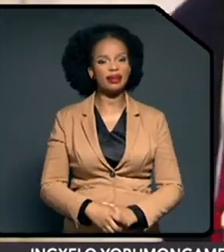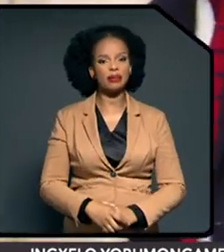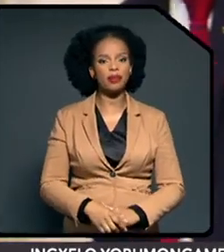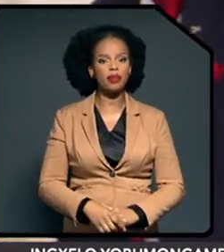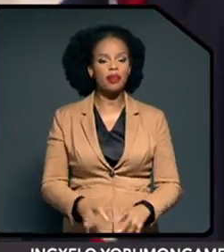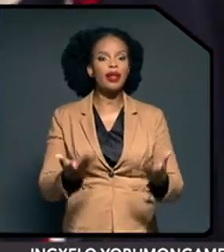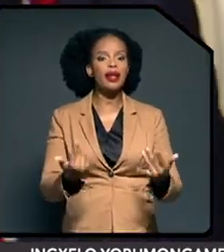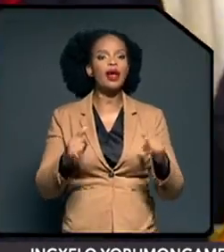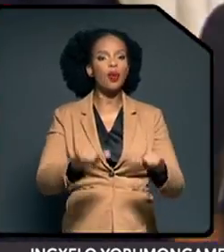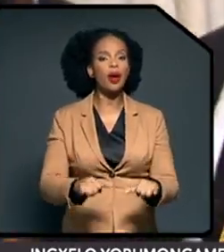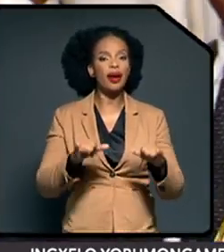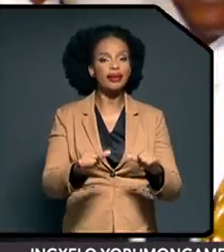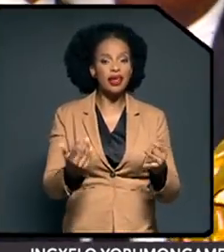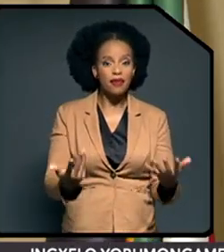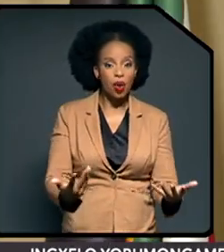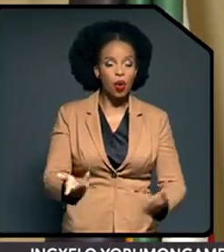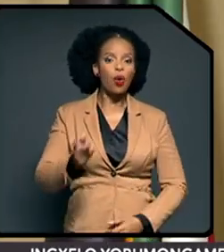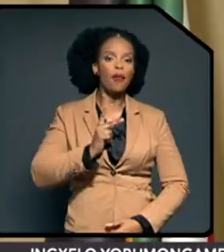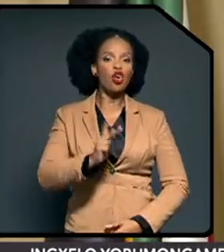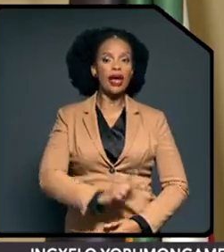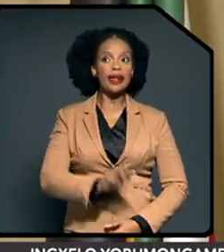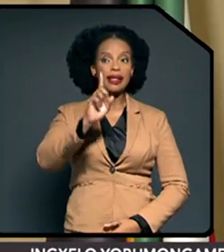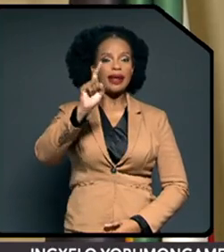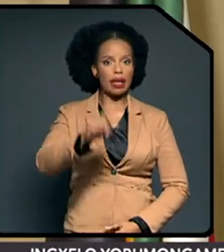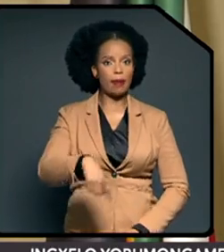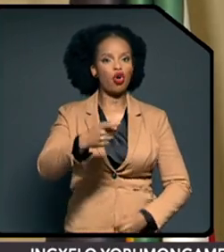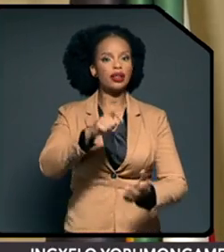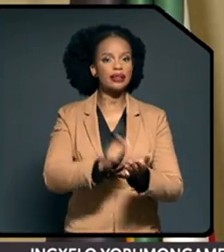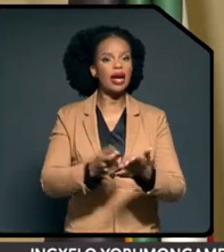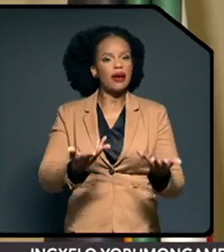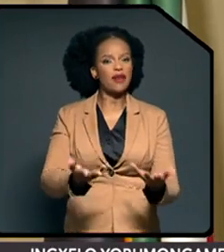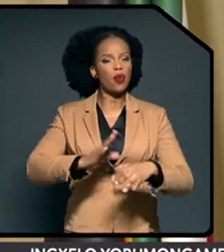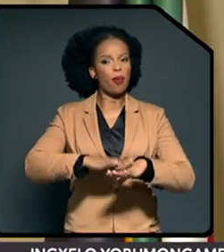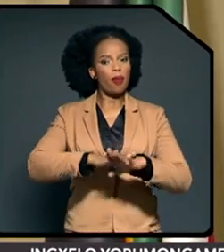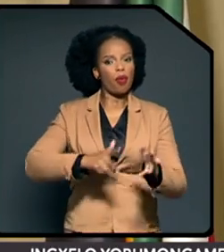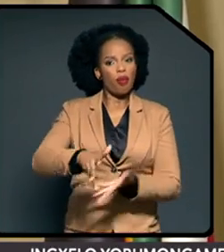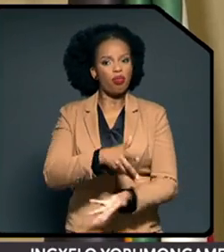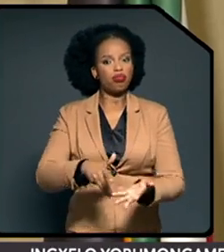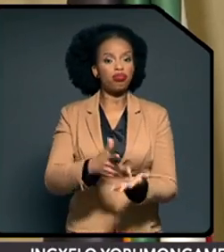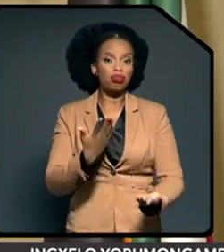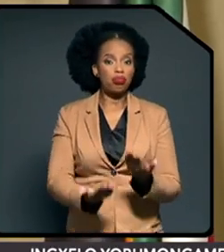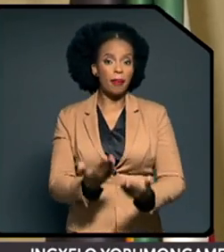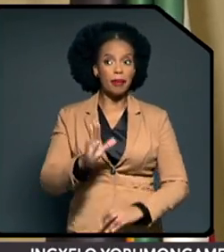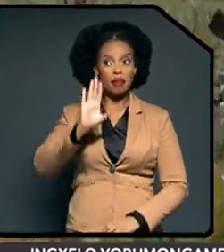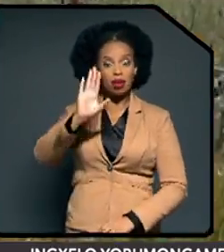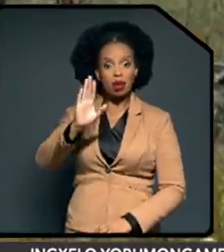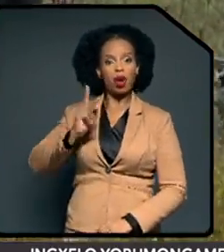president's signature, subject to any other further engagements that the president may deem